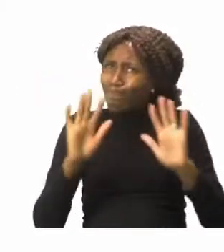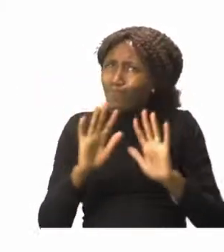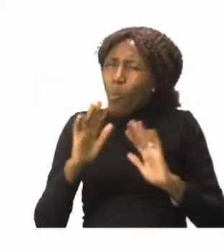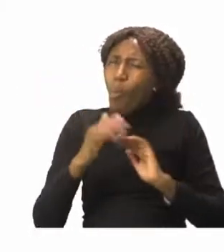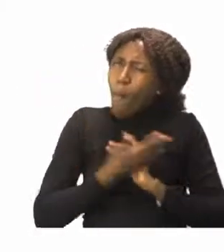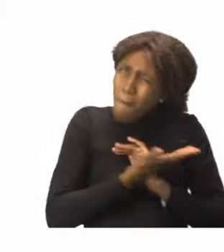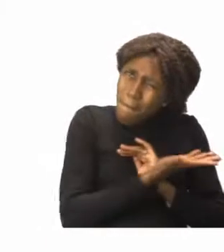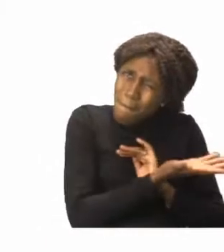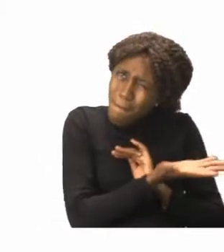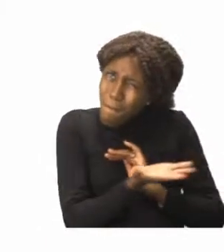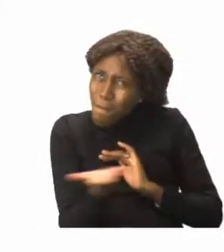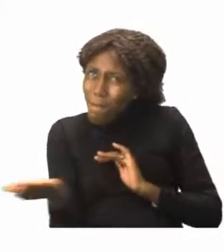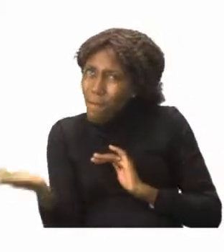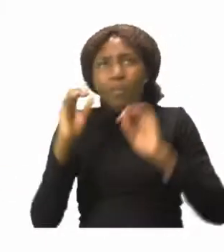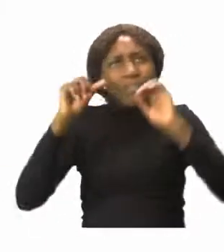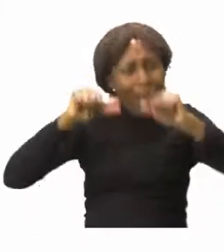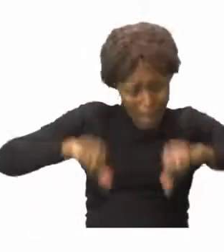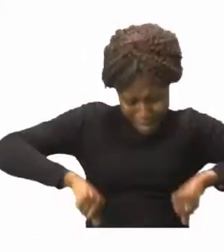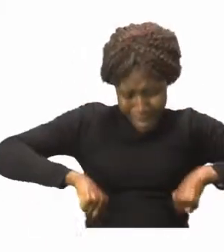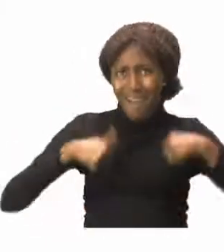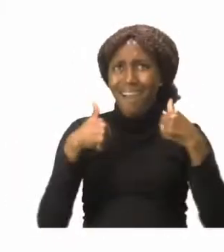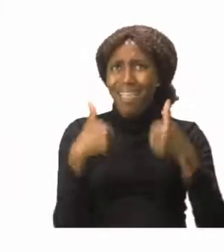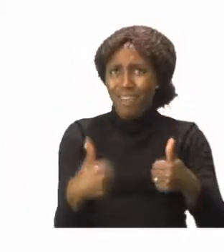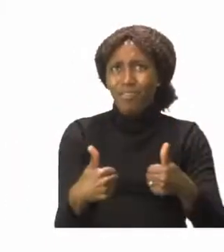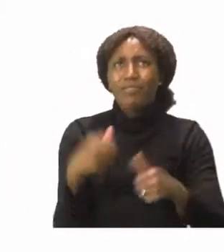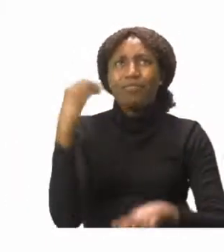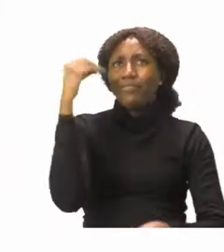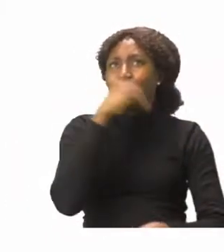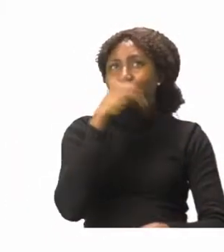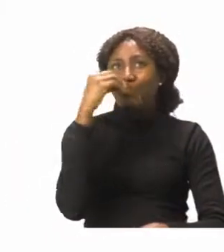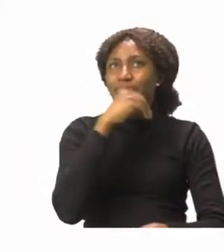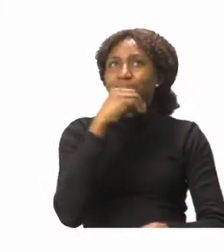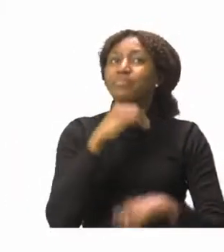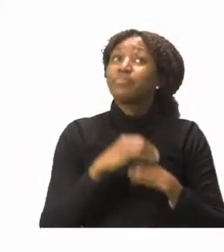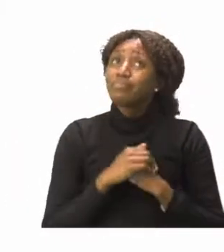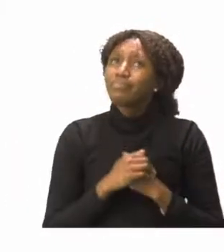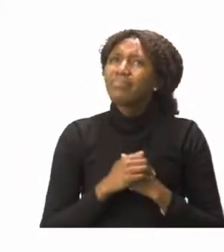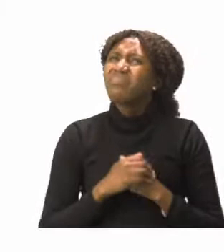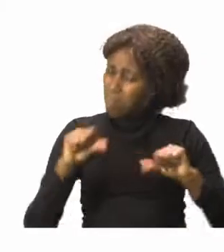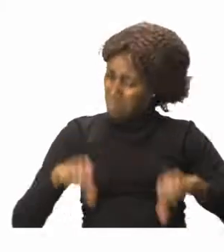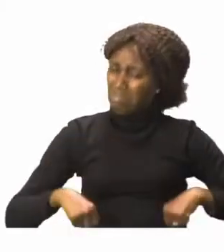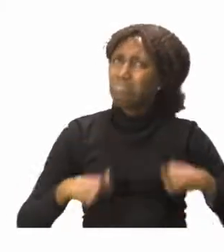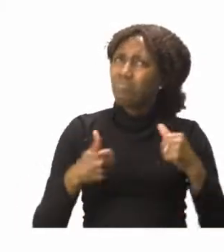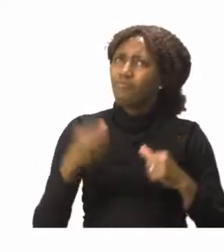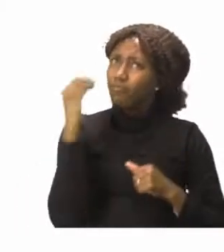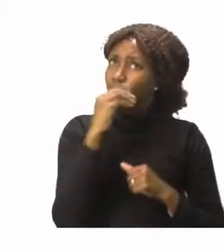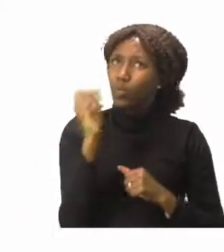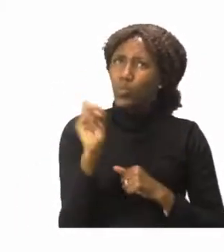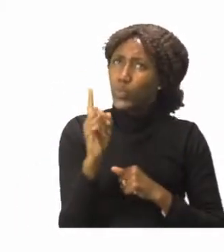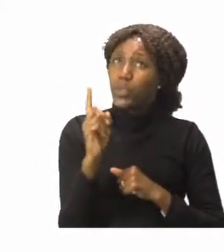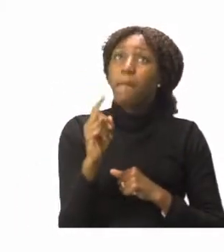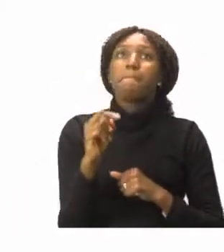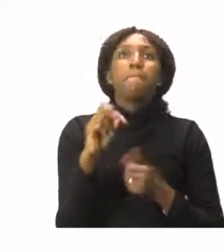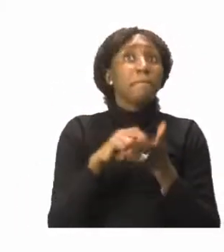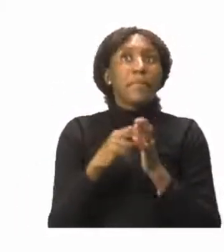all of the healthy foods. Now, when we say healthy, we mean that it is good for